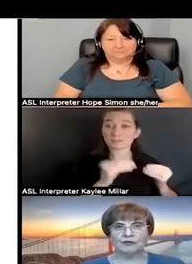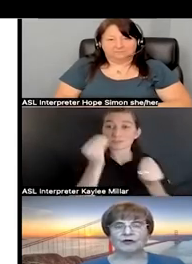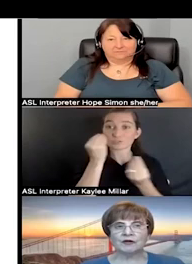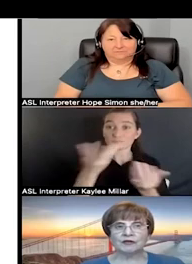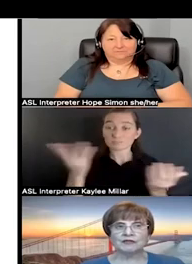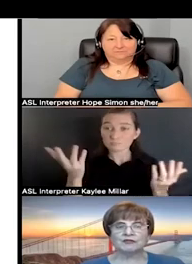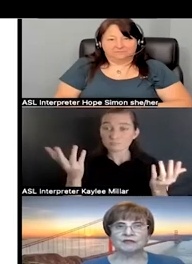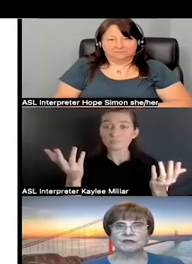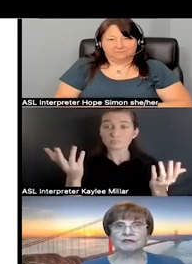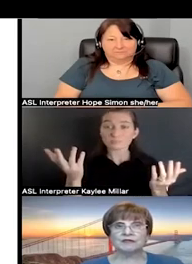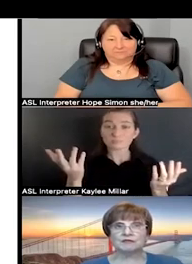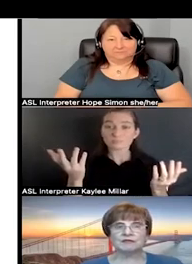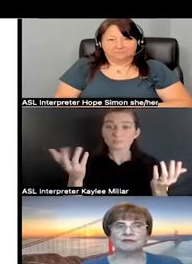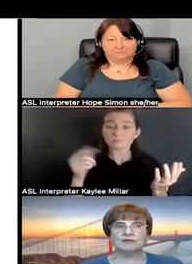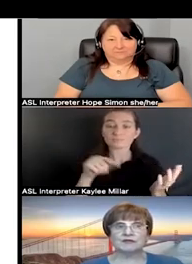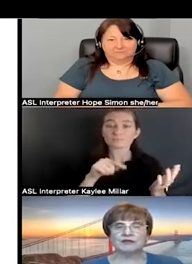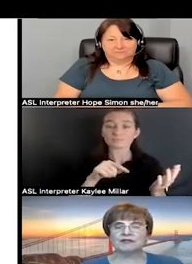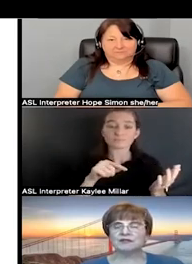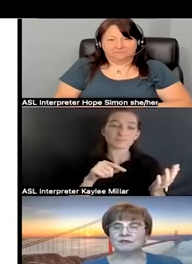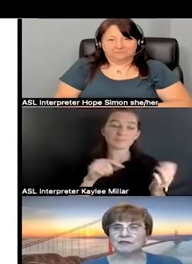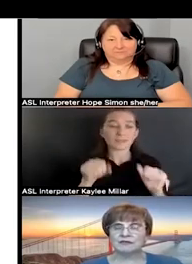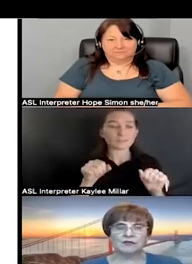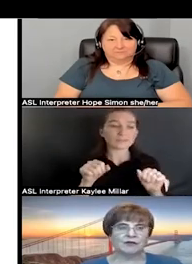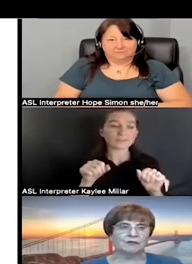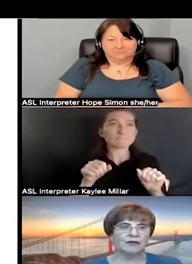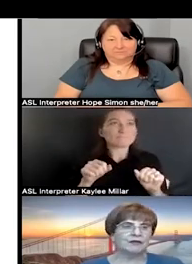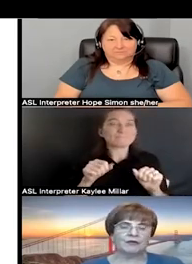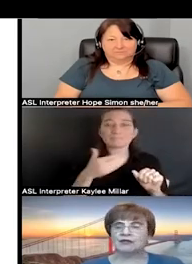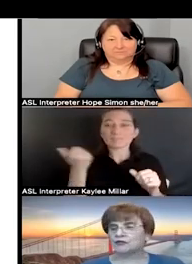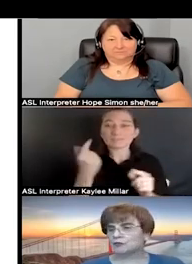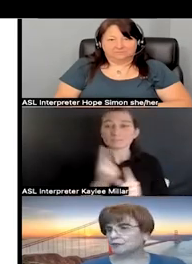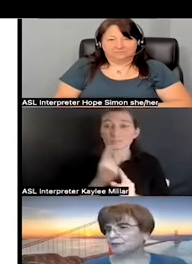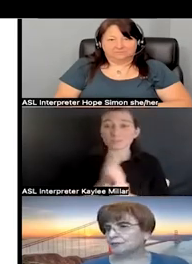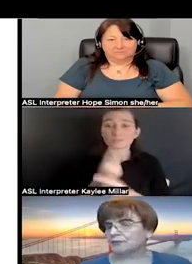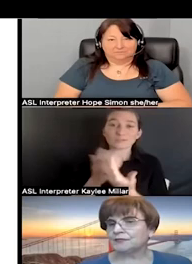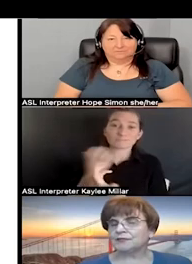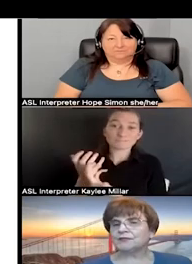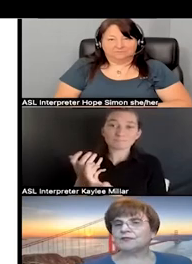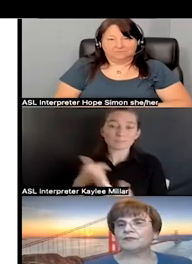that you want your audience to receive in terms of things that are specific for them, that we can do.